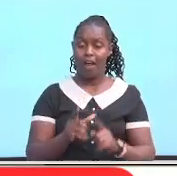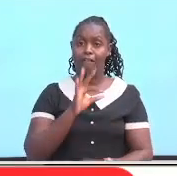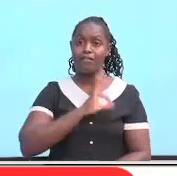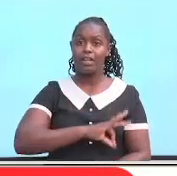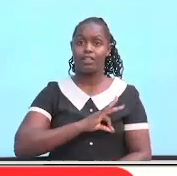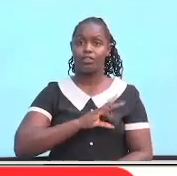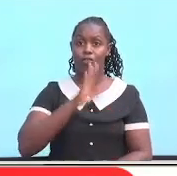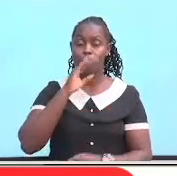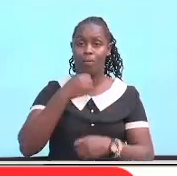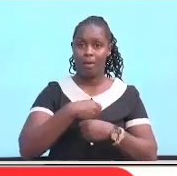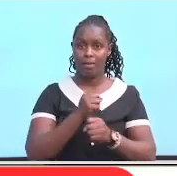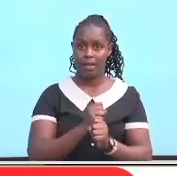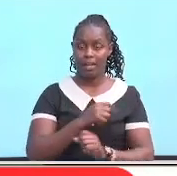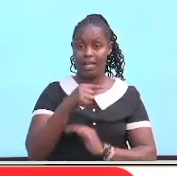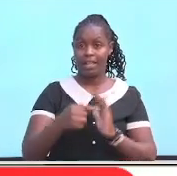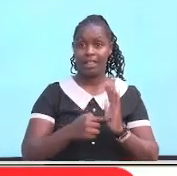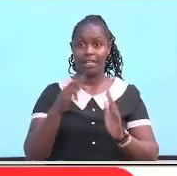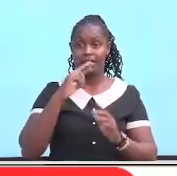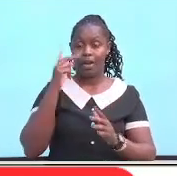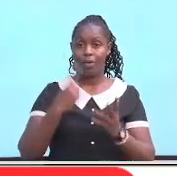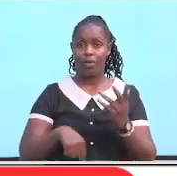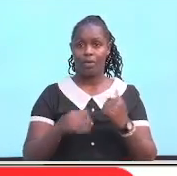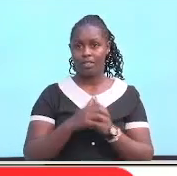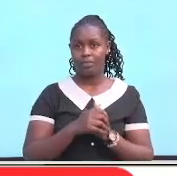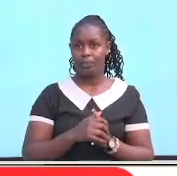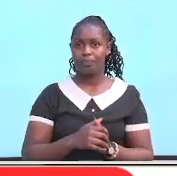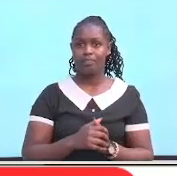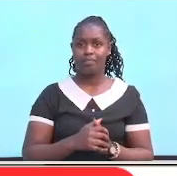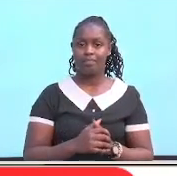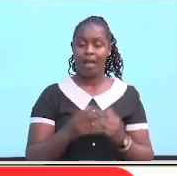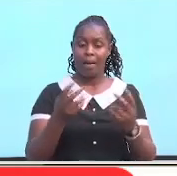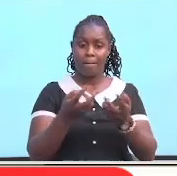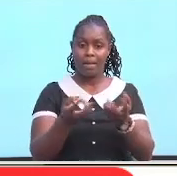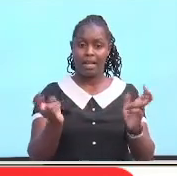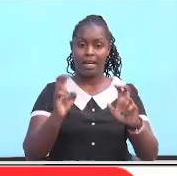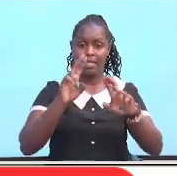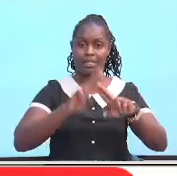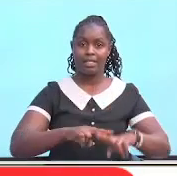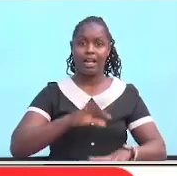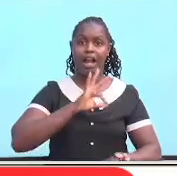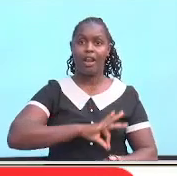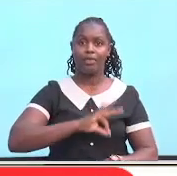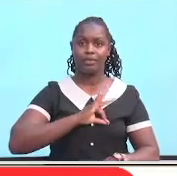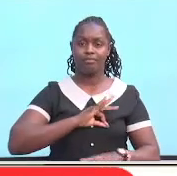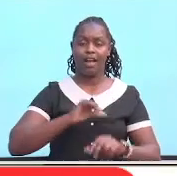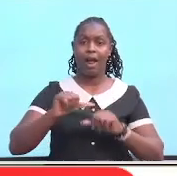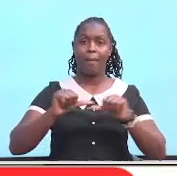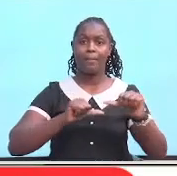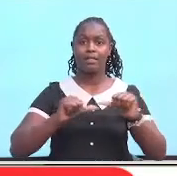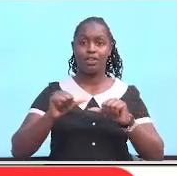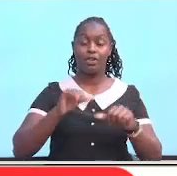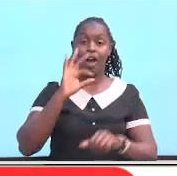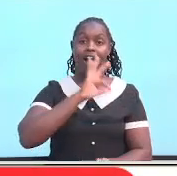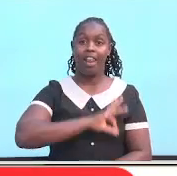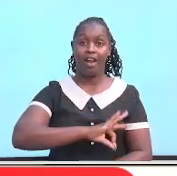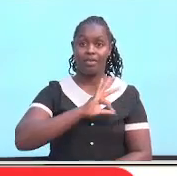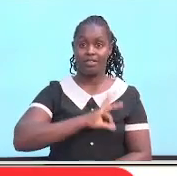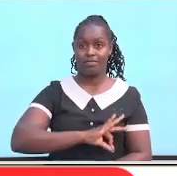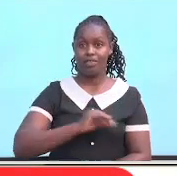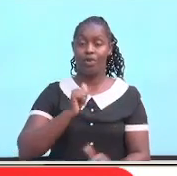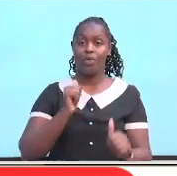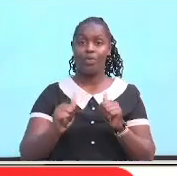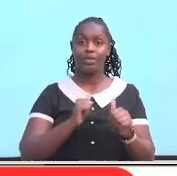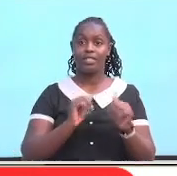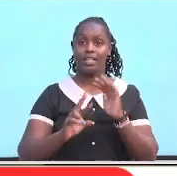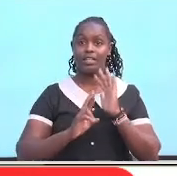payable. These are plenary sitting allowances, ministerial allowance, which resulted in